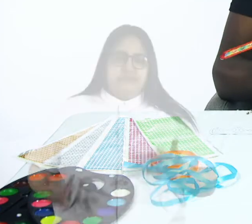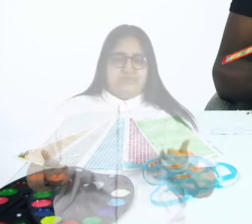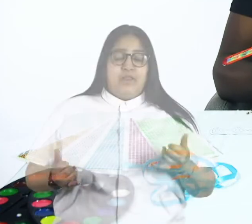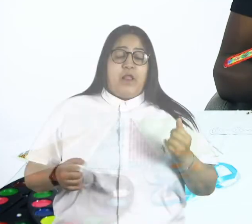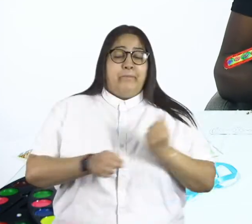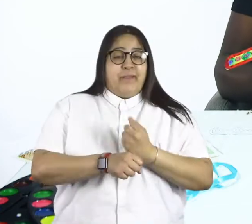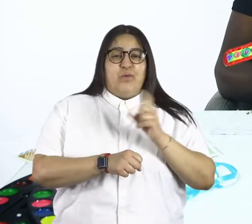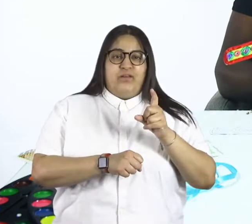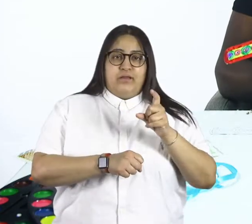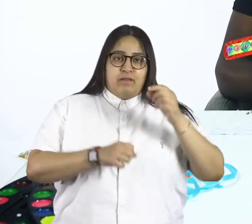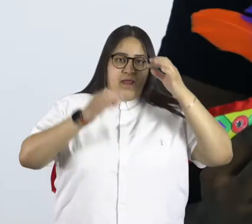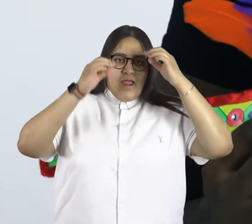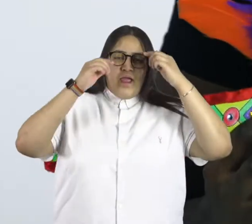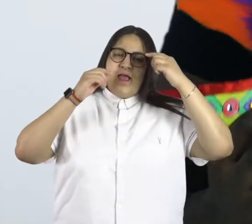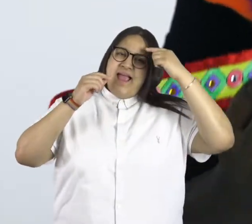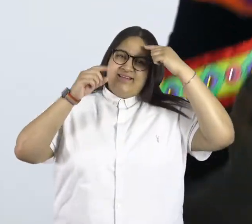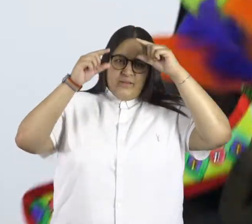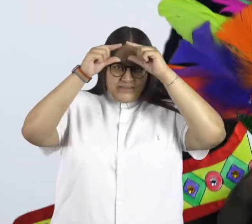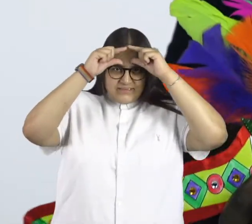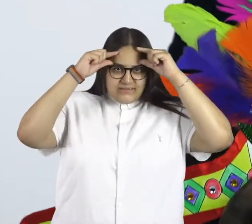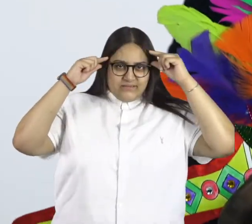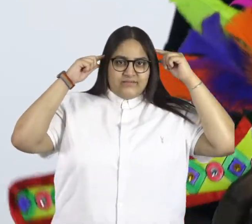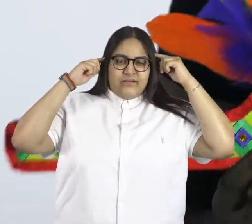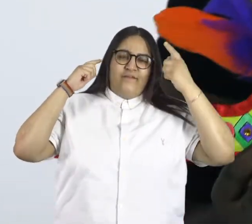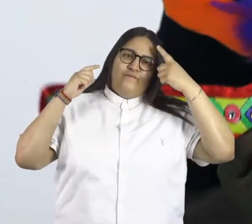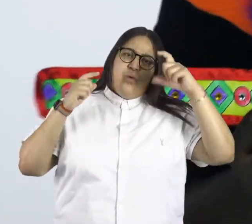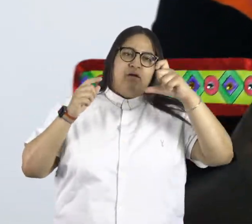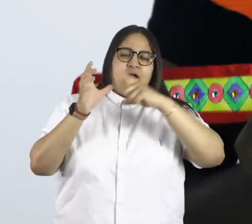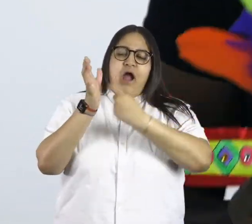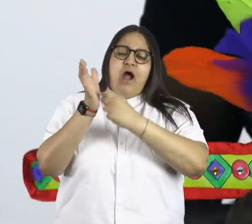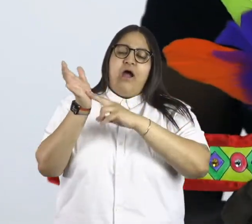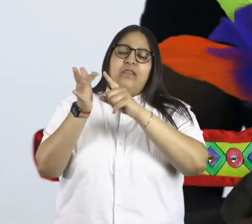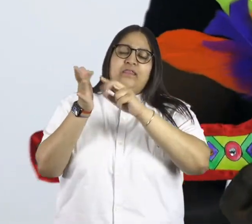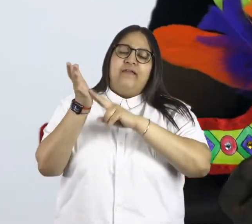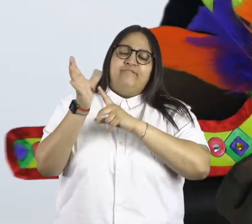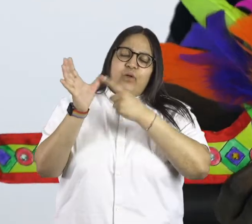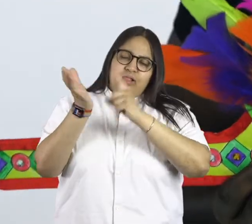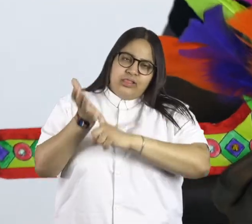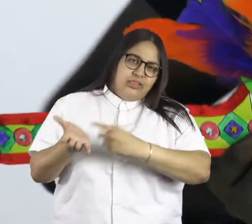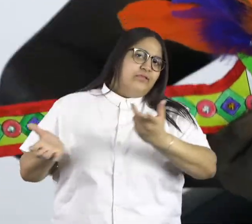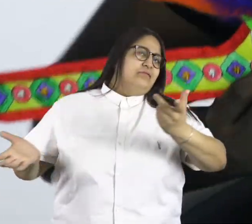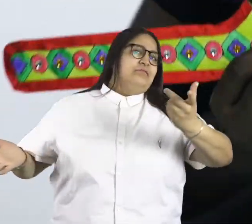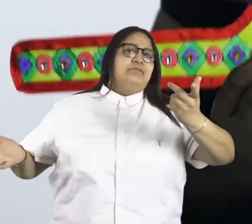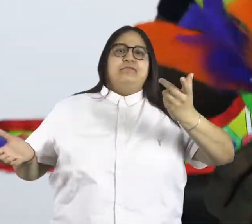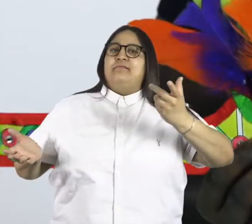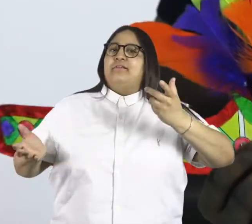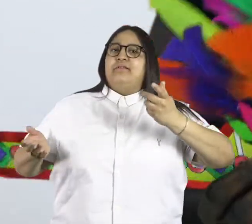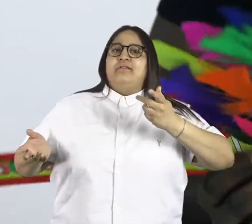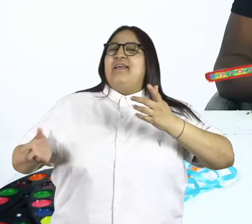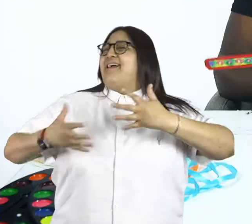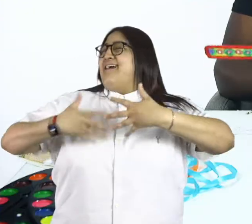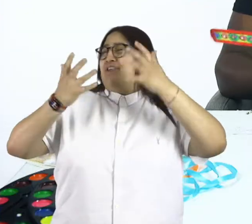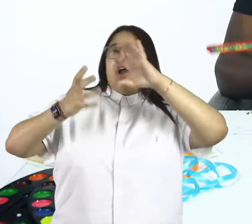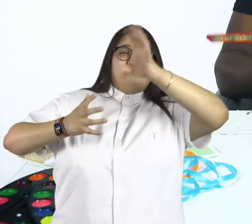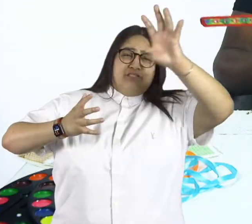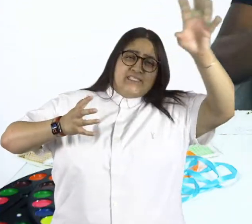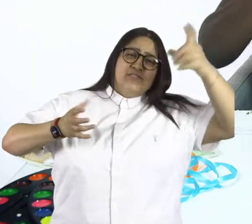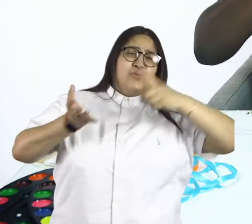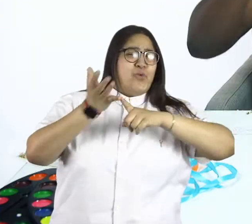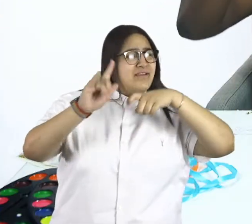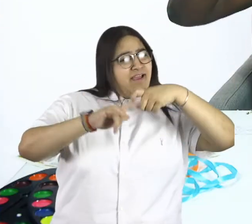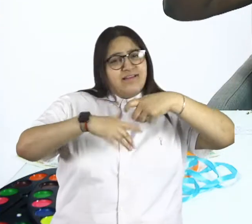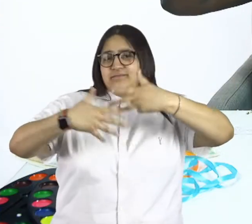are things that we normally use for Carnival, whether it be here in the UK or in the Caribbean or any other country.